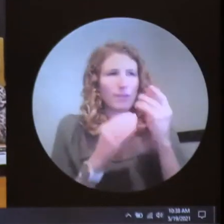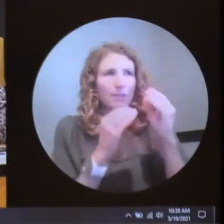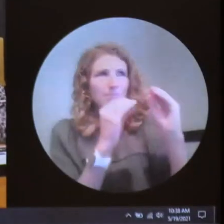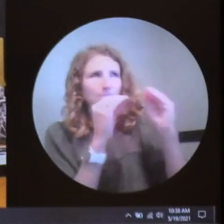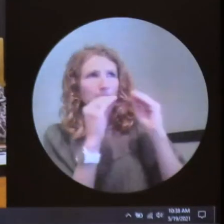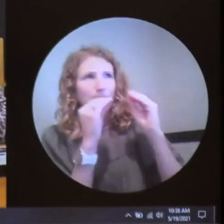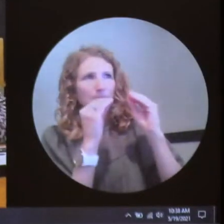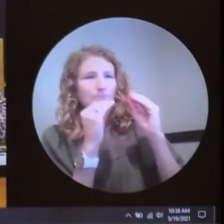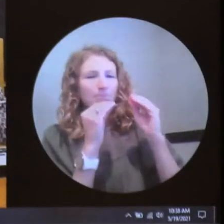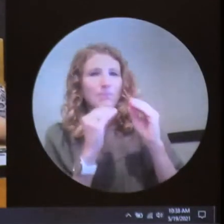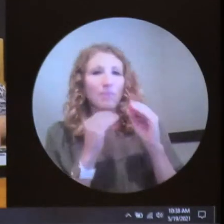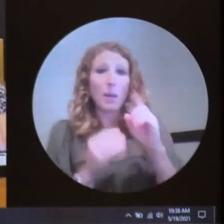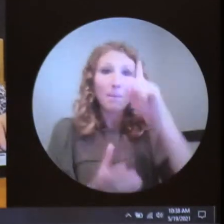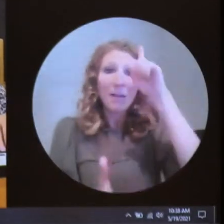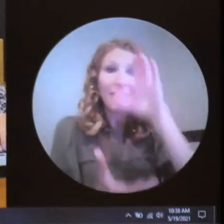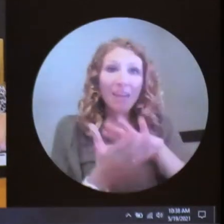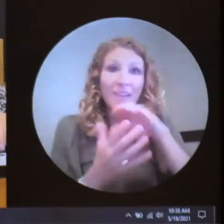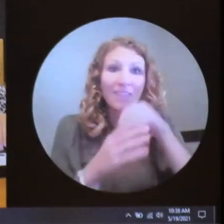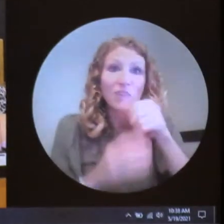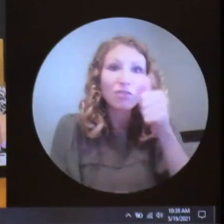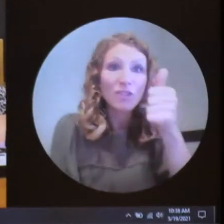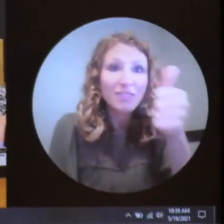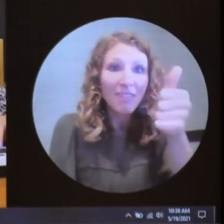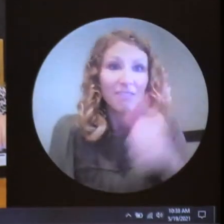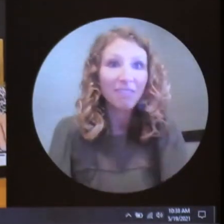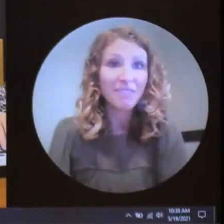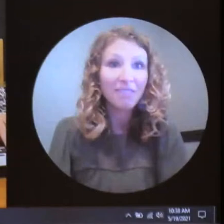yourself. You define me, not